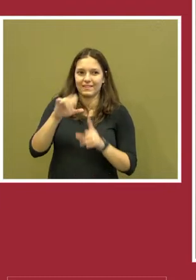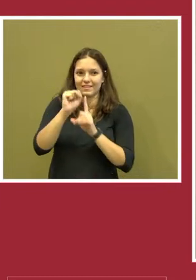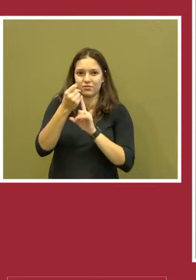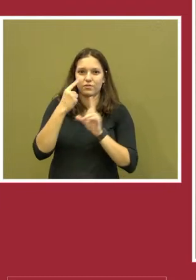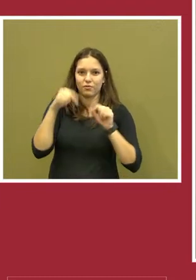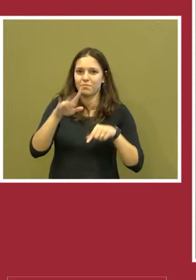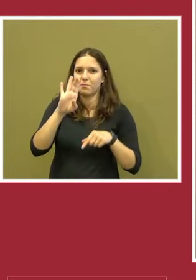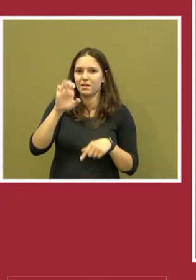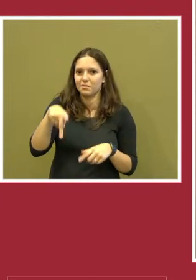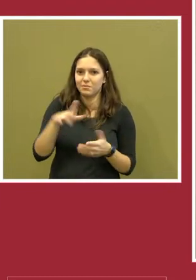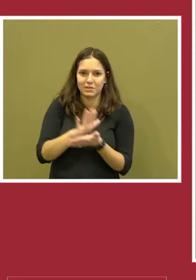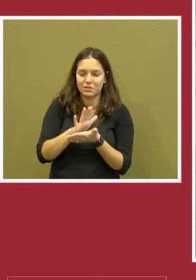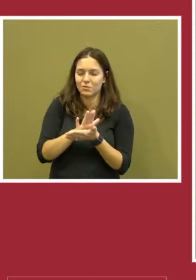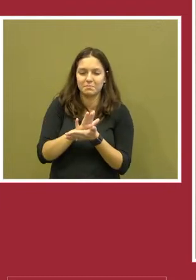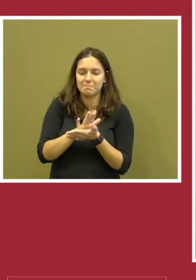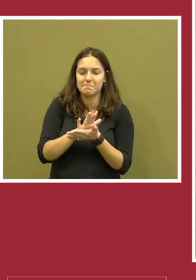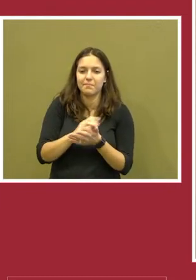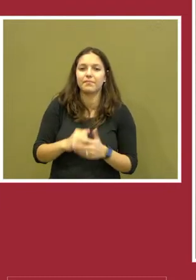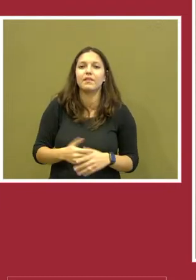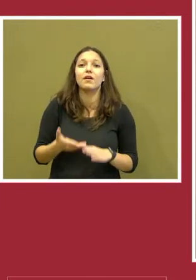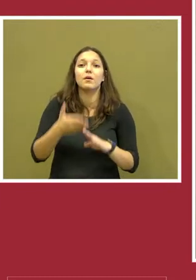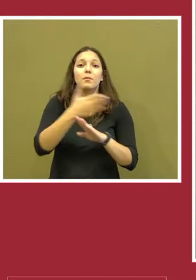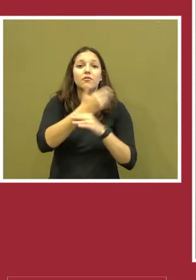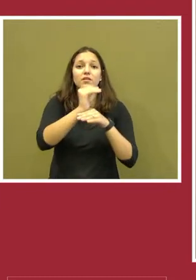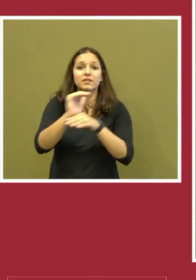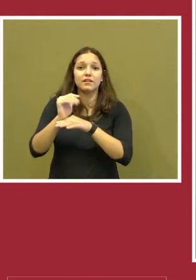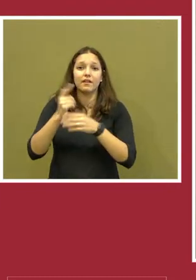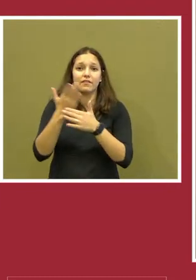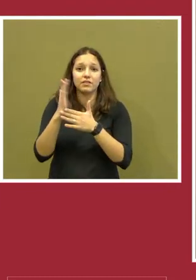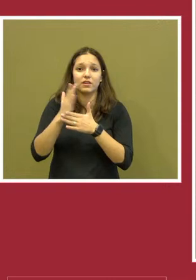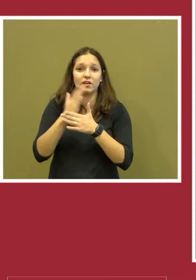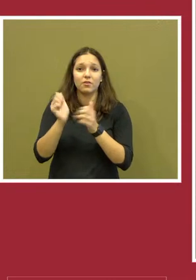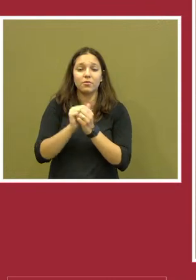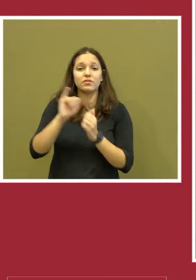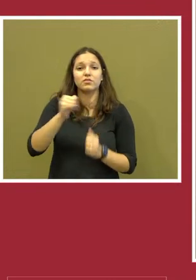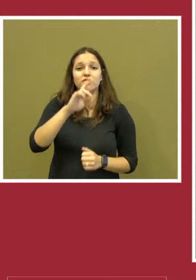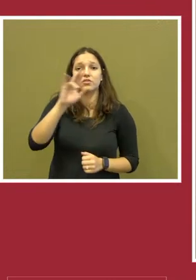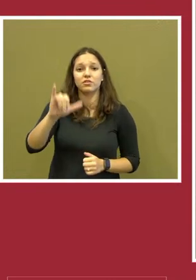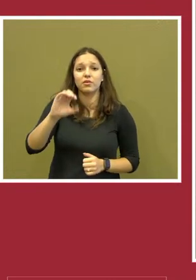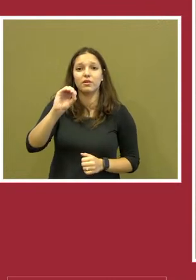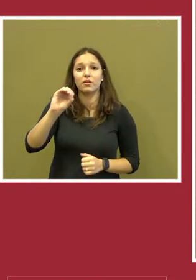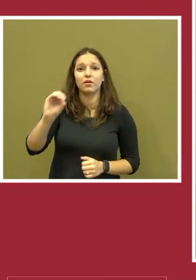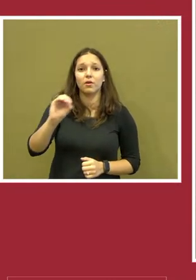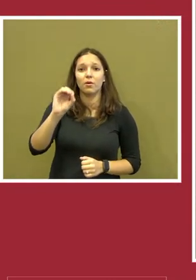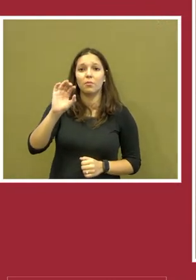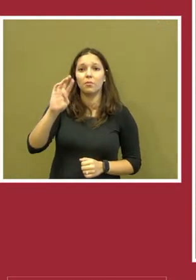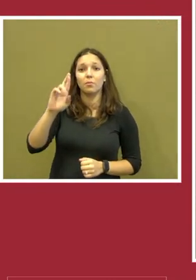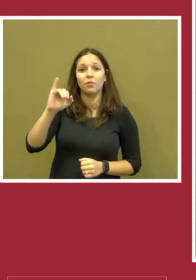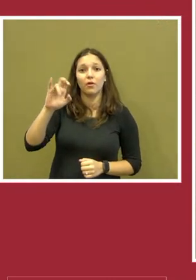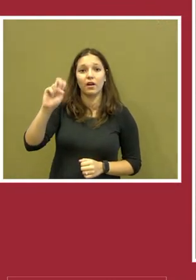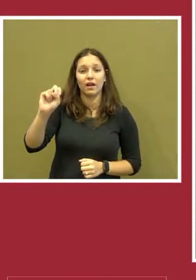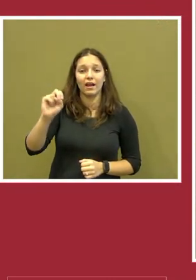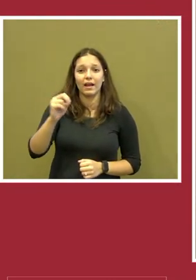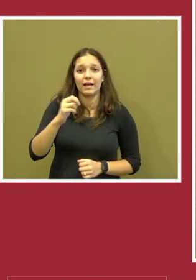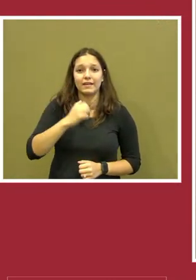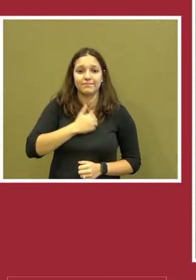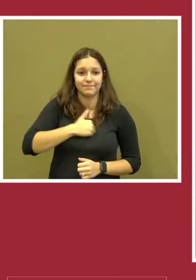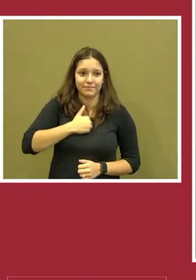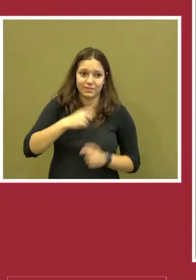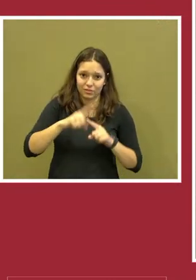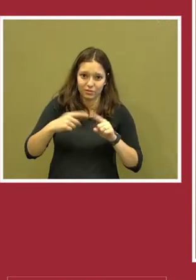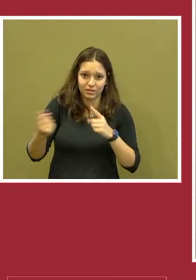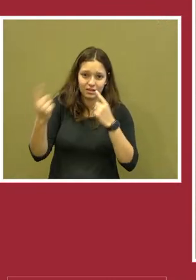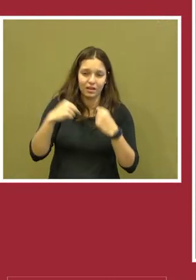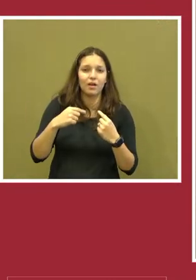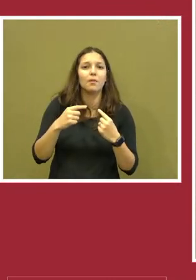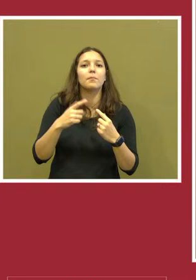don't. Prior to this evening, I shared these thoughts with Jerry O'Brien, editor of the Bulletin. He regrets he couldn't attend tonight, but asked to convey that he has